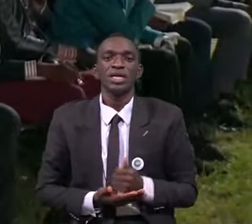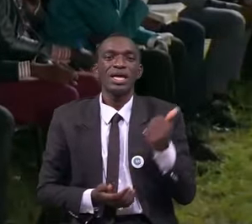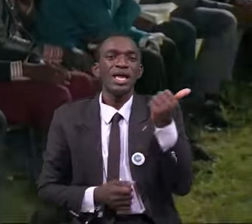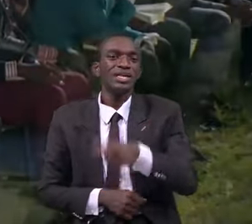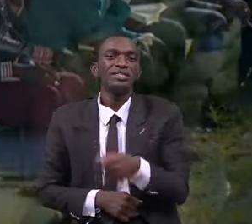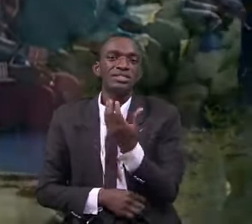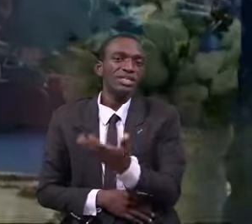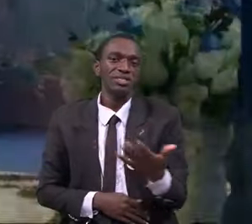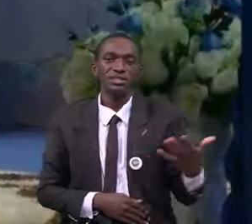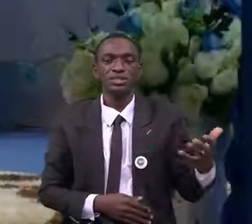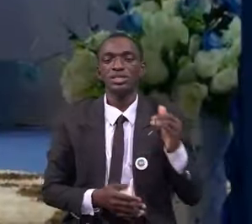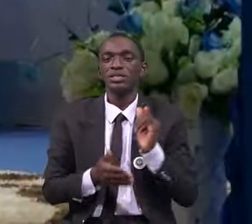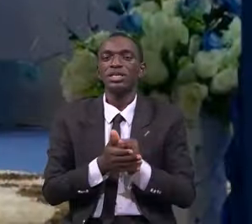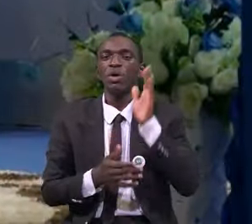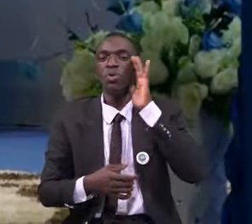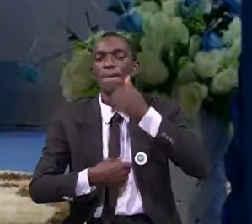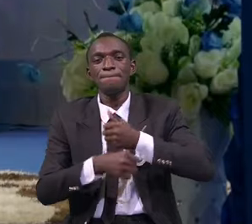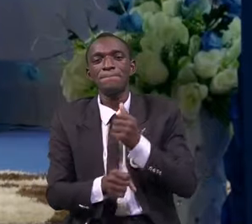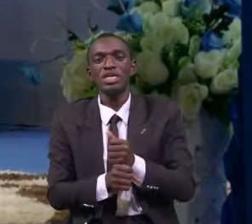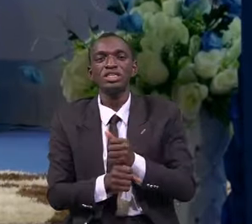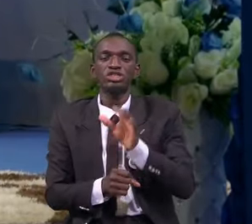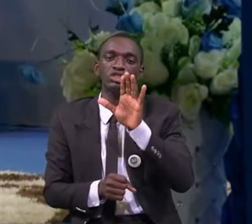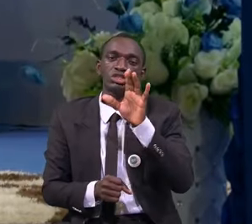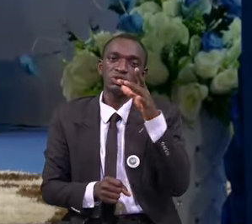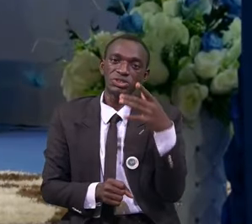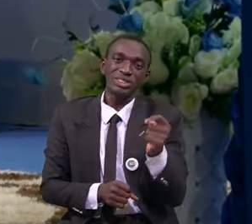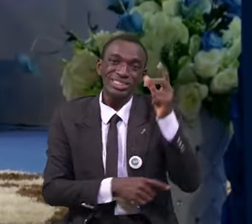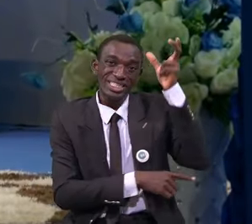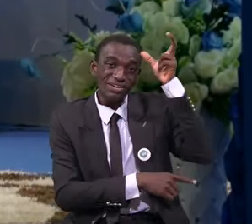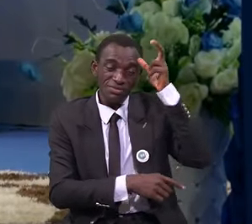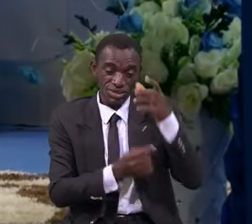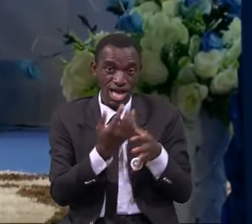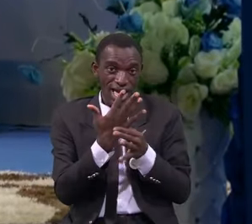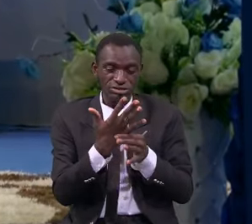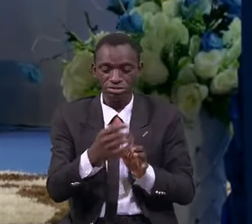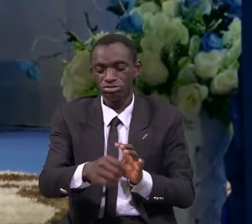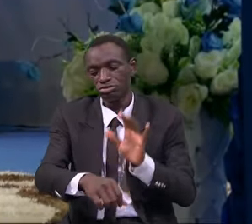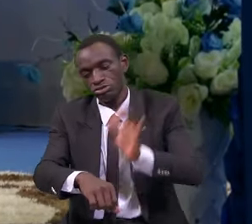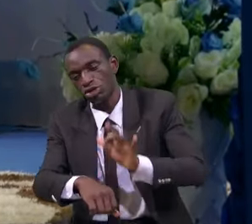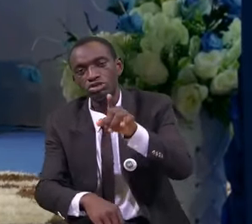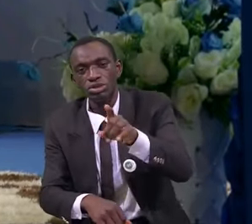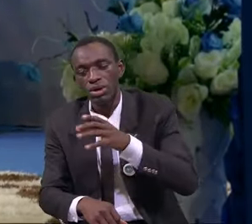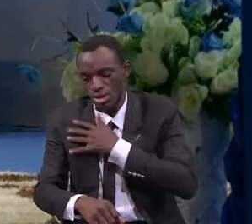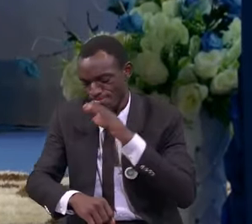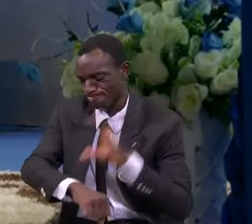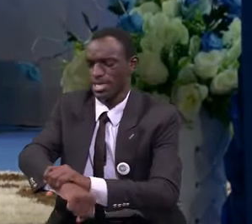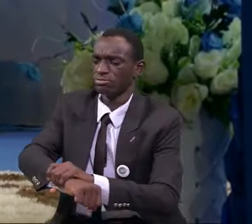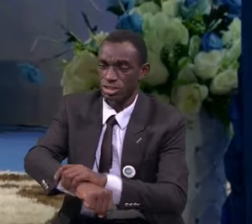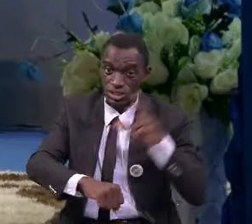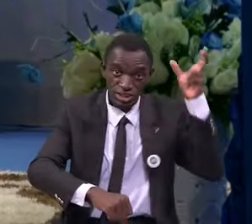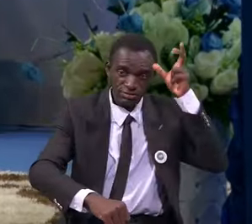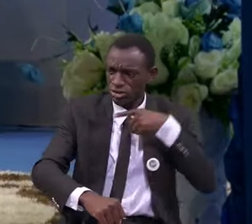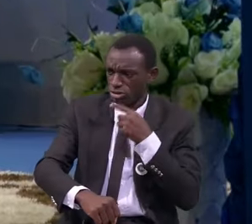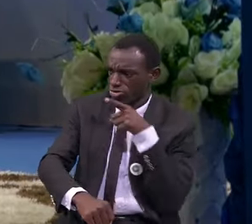Anything that will make the hand of the devil to grab you and to say, now you are my captive, I touch you,